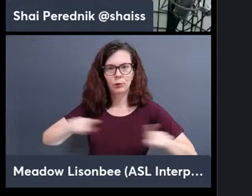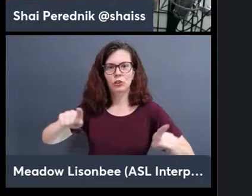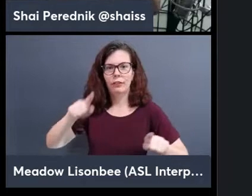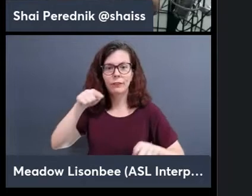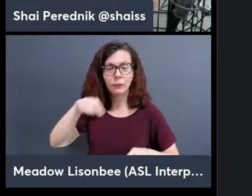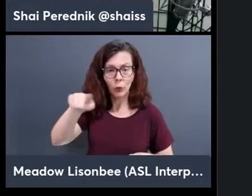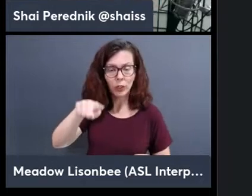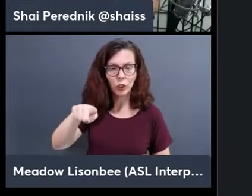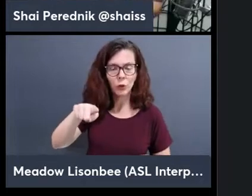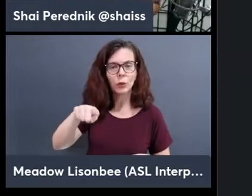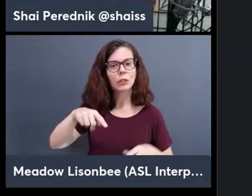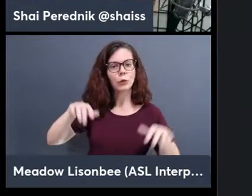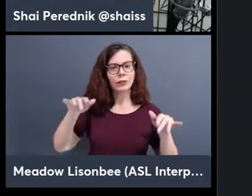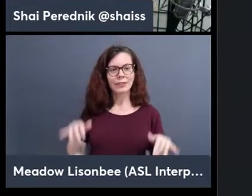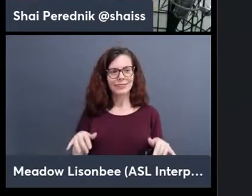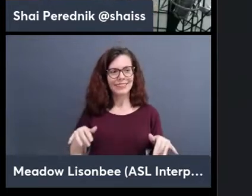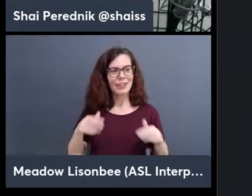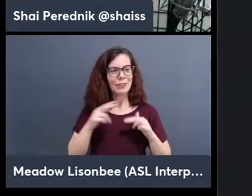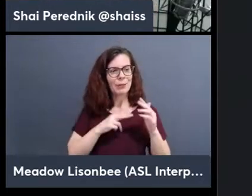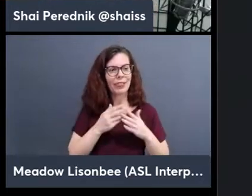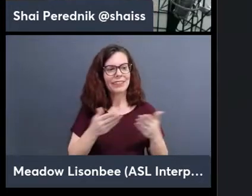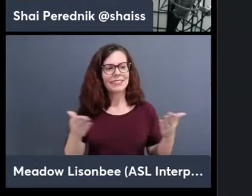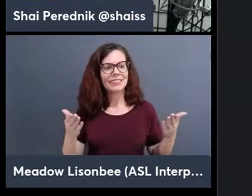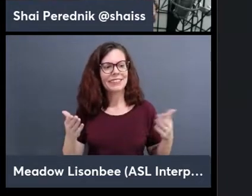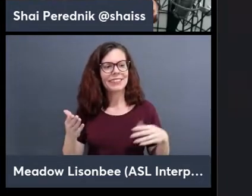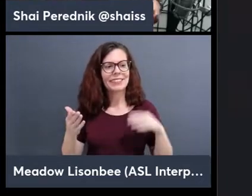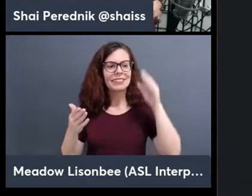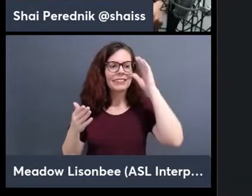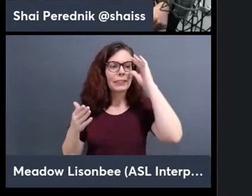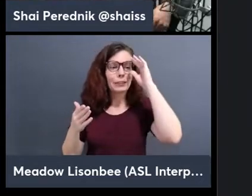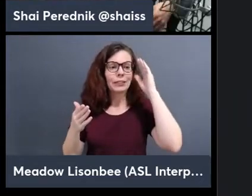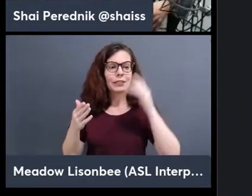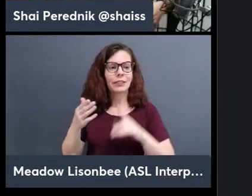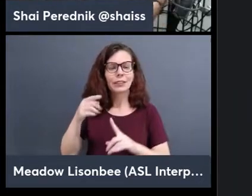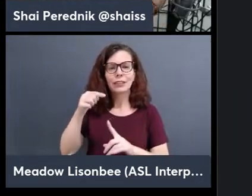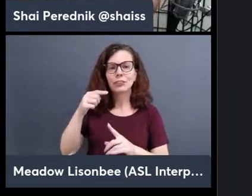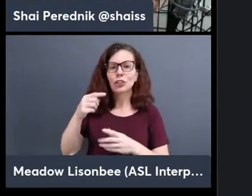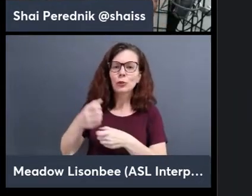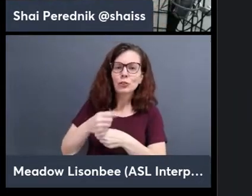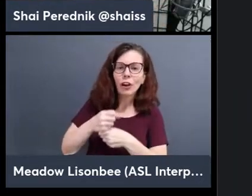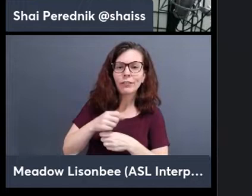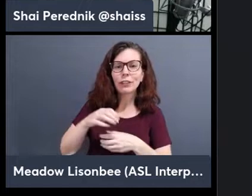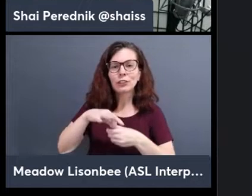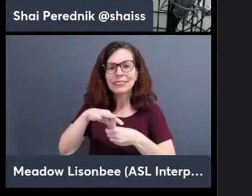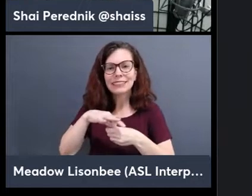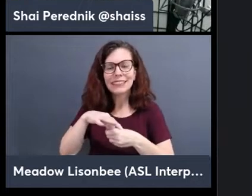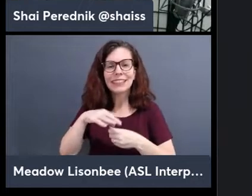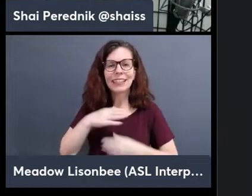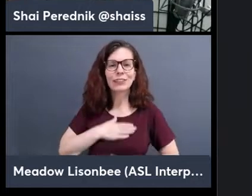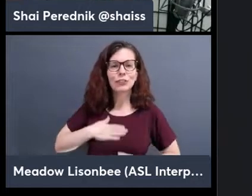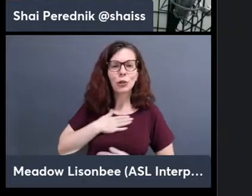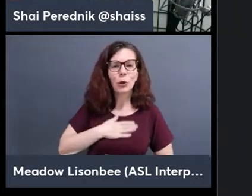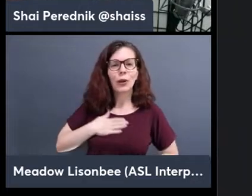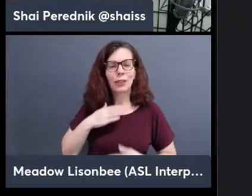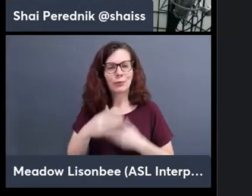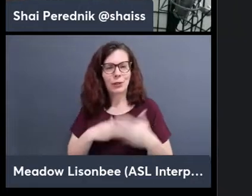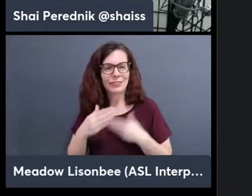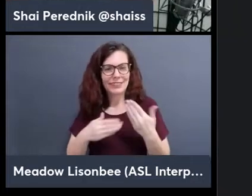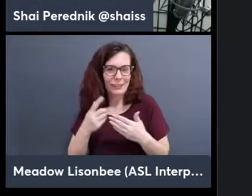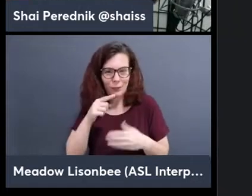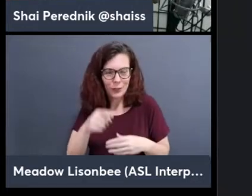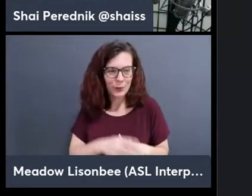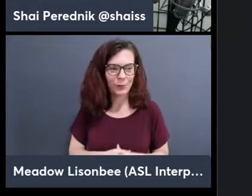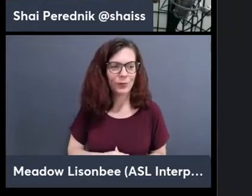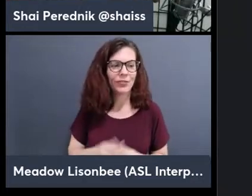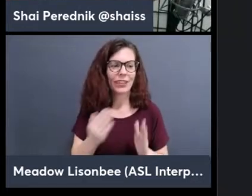sit back, and when you're building these things, you just grab your cup of coffee or cup of tea and enjoy the sort of process happening for you. Again,